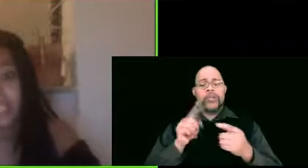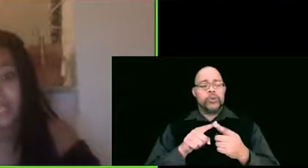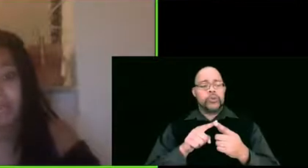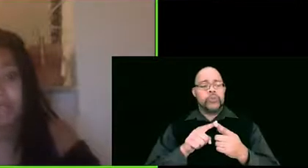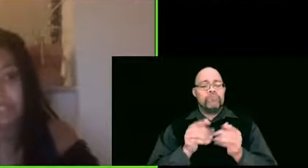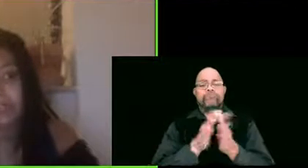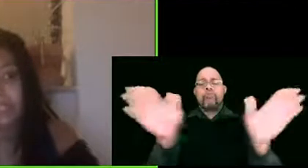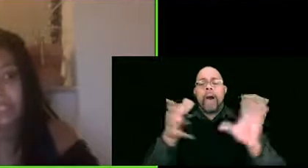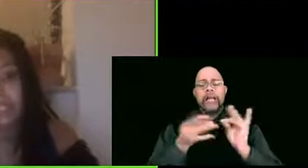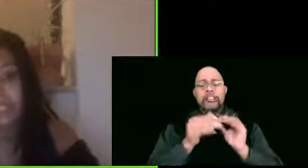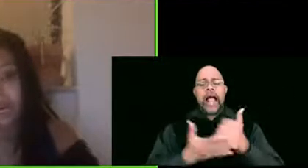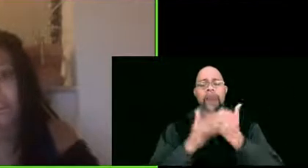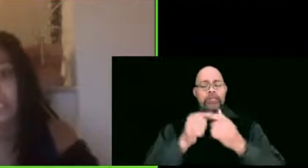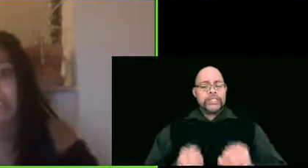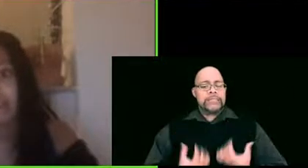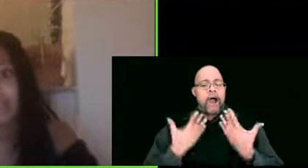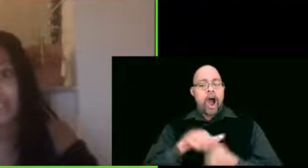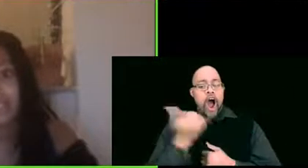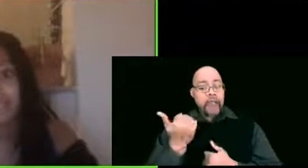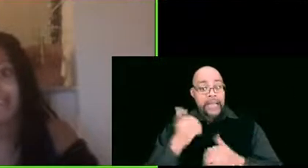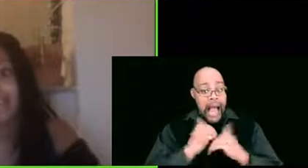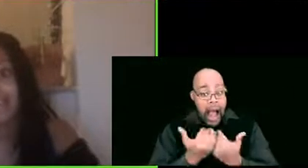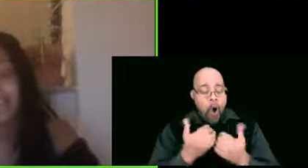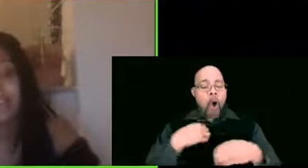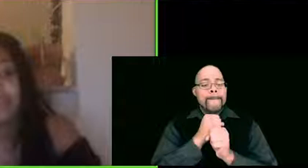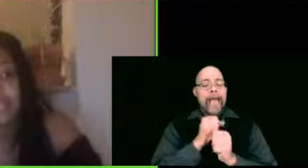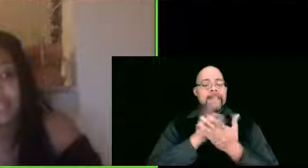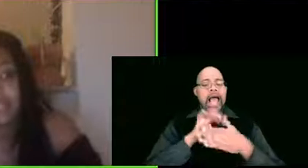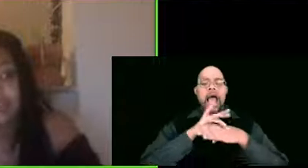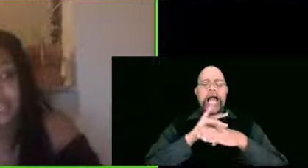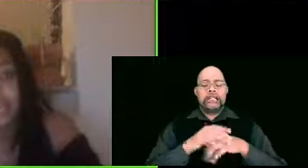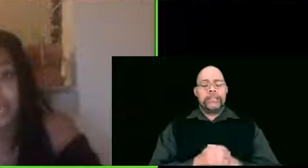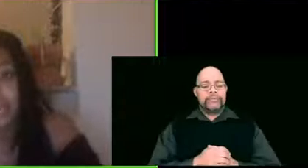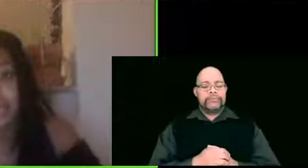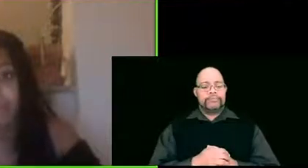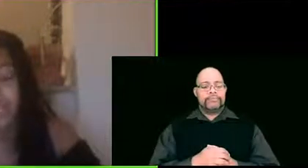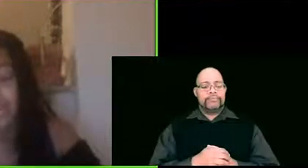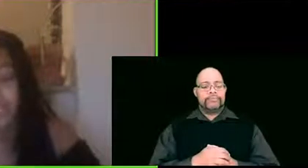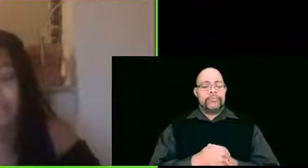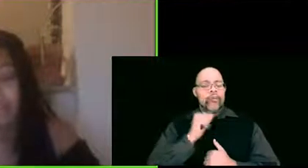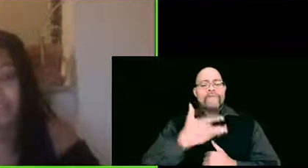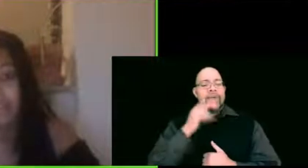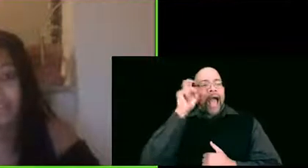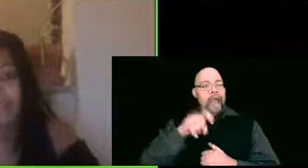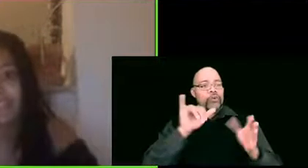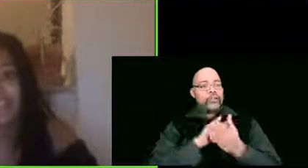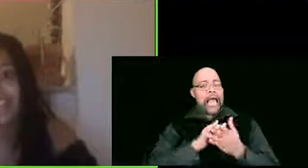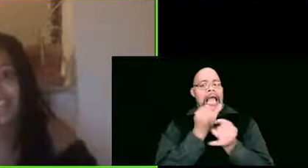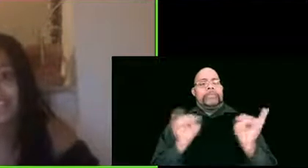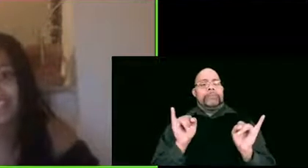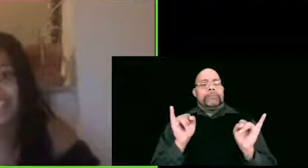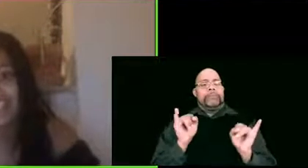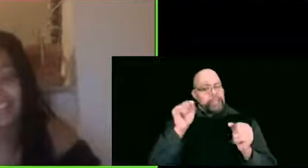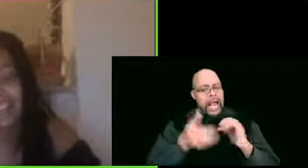fantastic way to kind of broaden your message and help to inspire others, is by creating fantastic content. But yeah, don't ever feel like you have to do